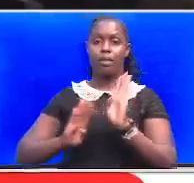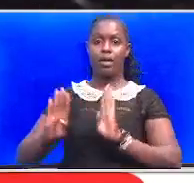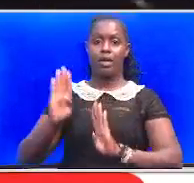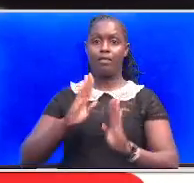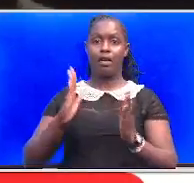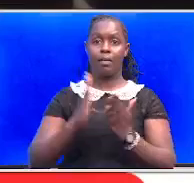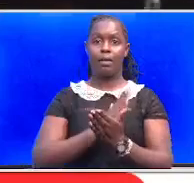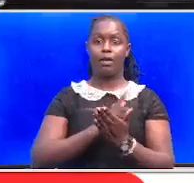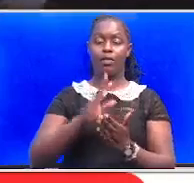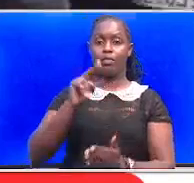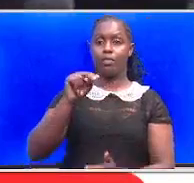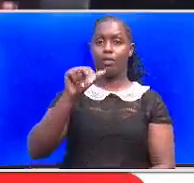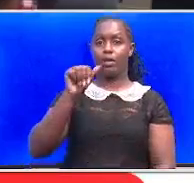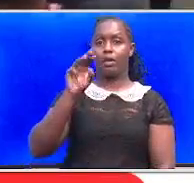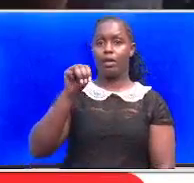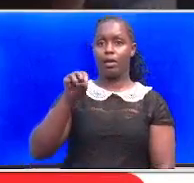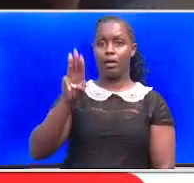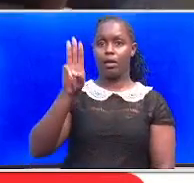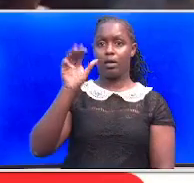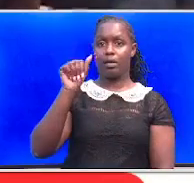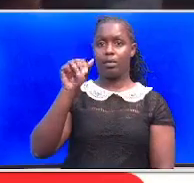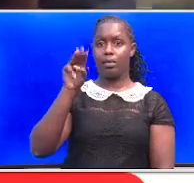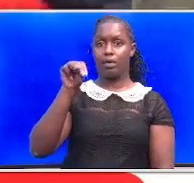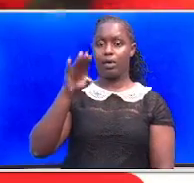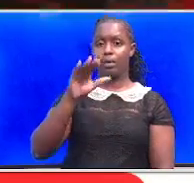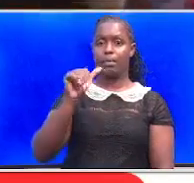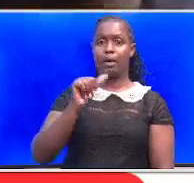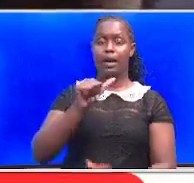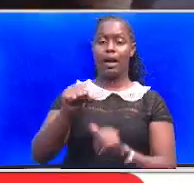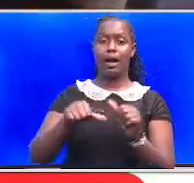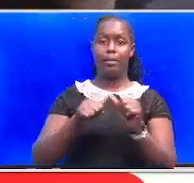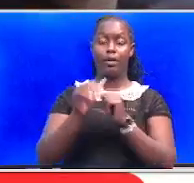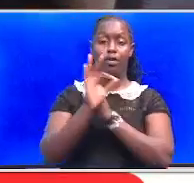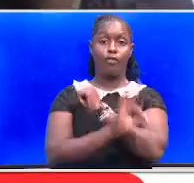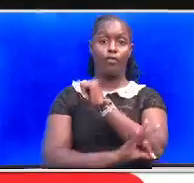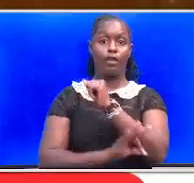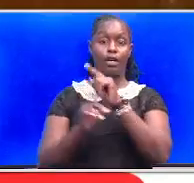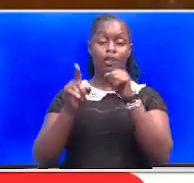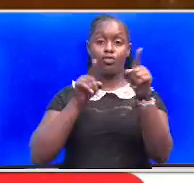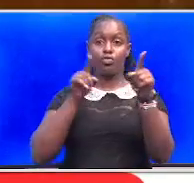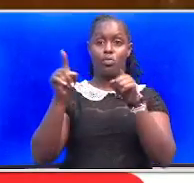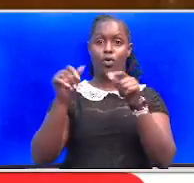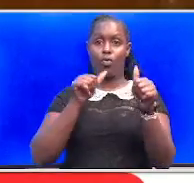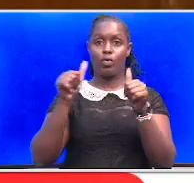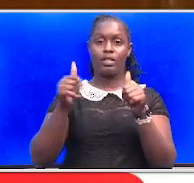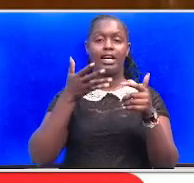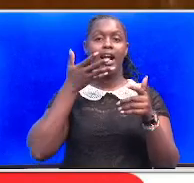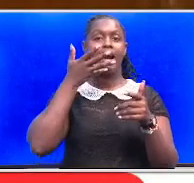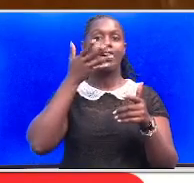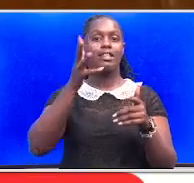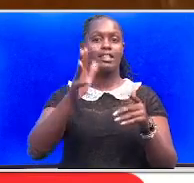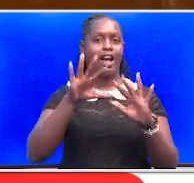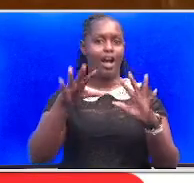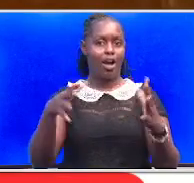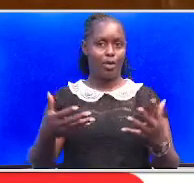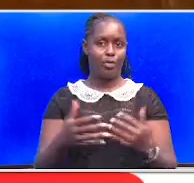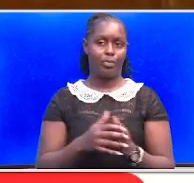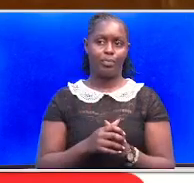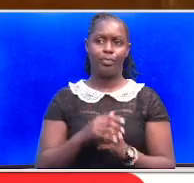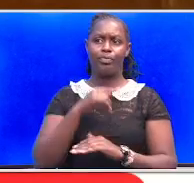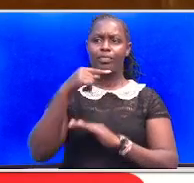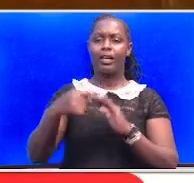Namwamba, particularly on the subject of foreign trips, to which he had this response. That this is a public